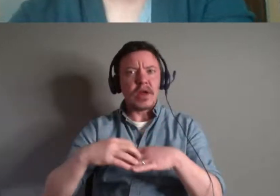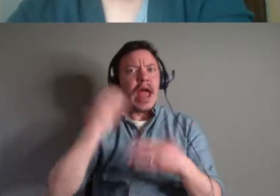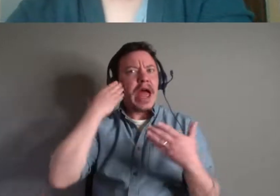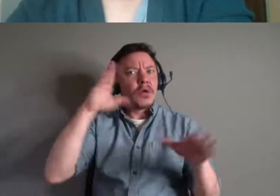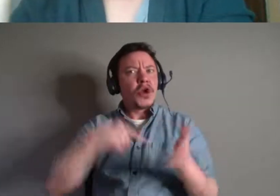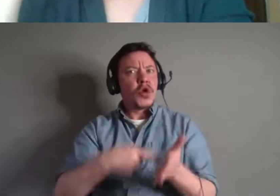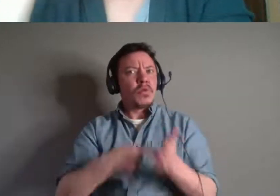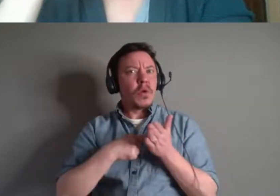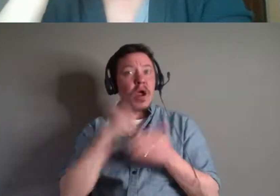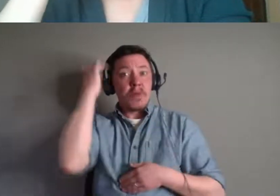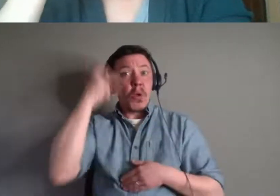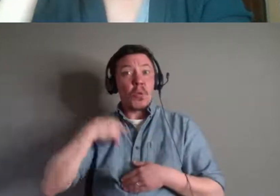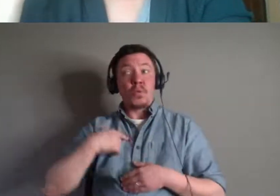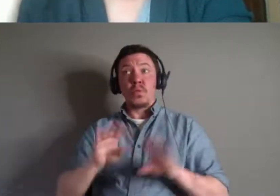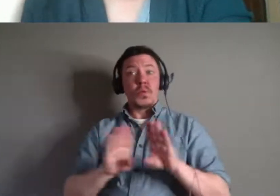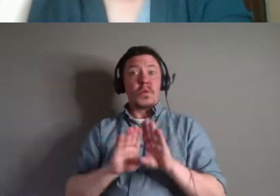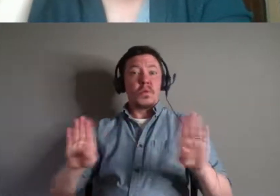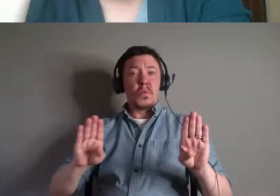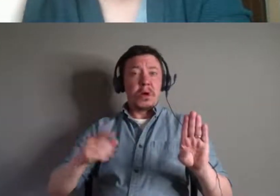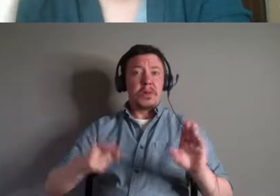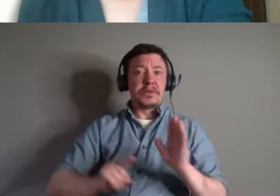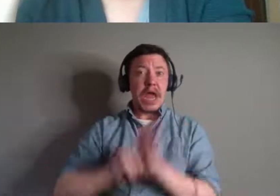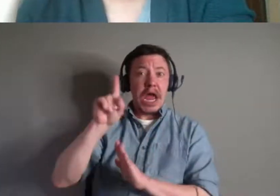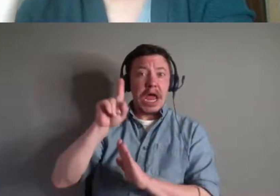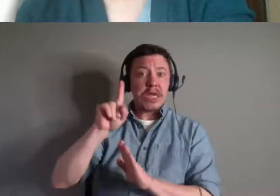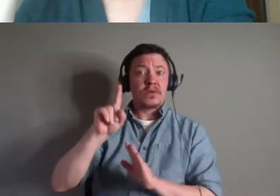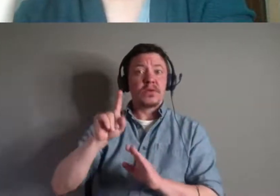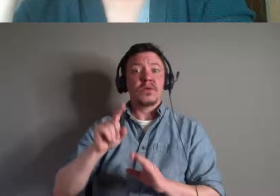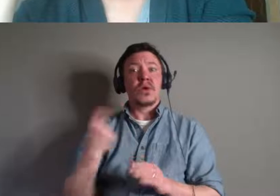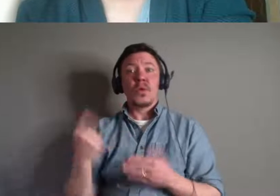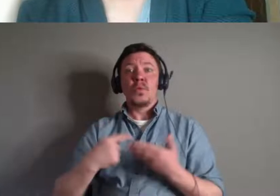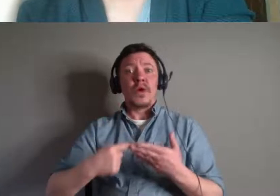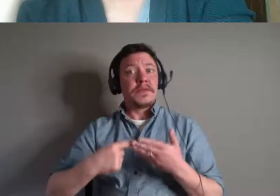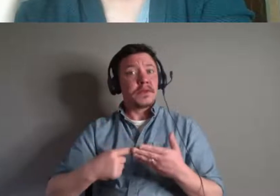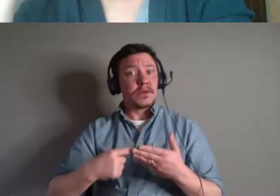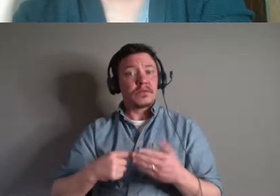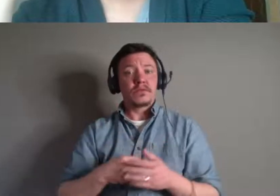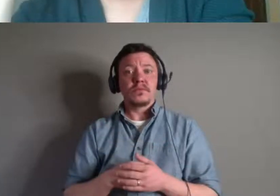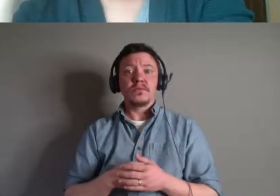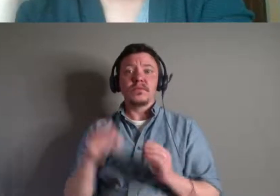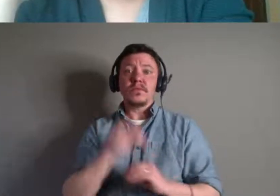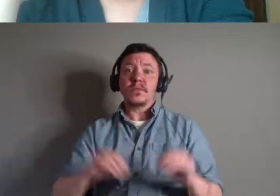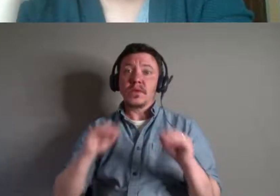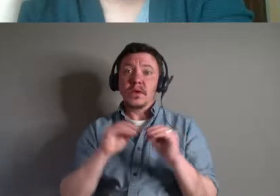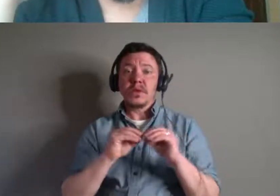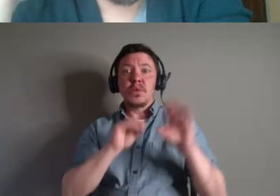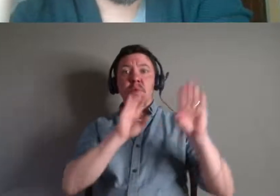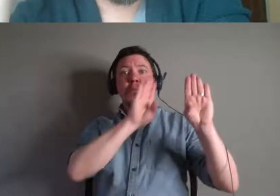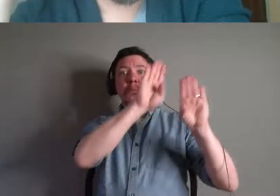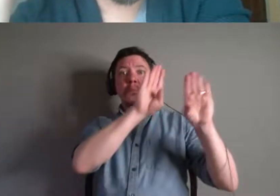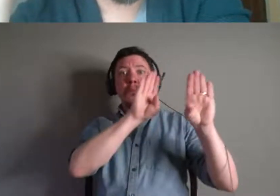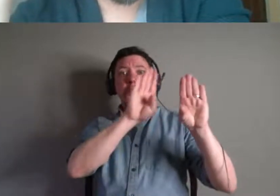high. One of the conversations we've had is like, are there maybe more relief elements that are at a